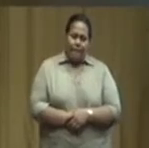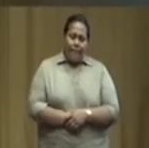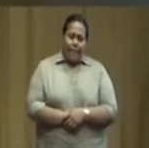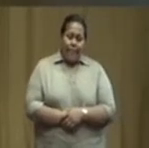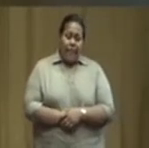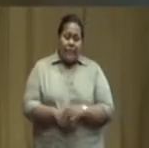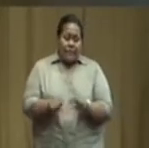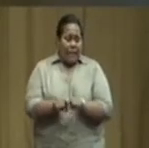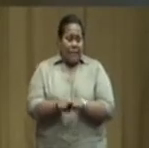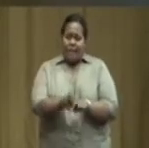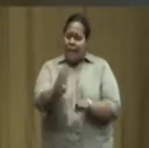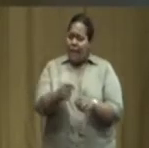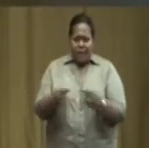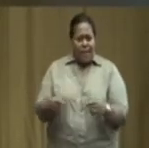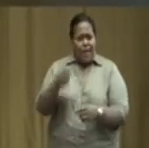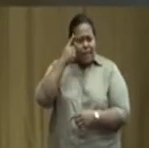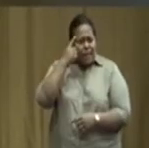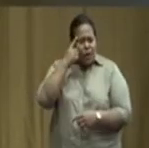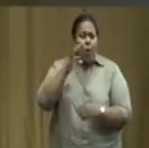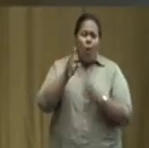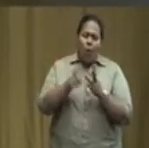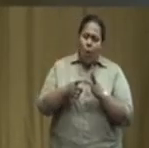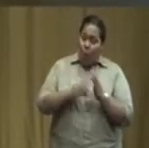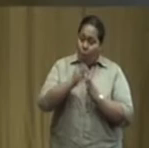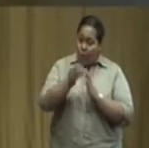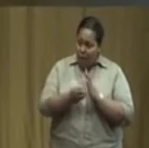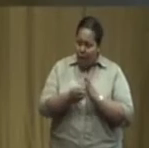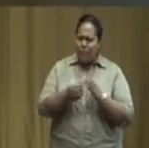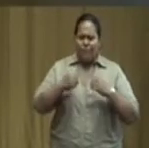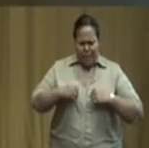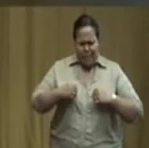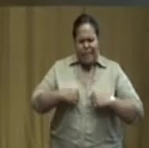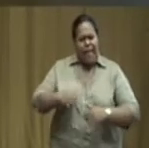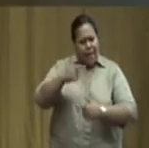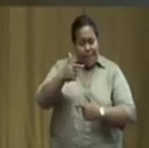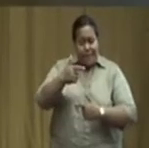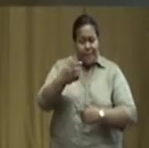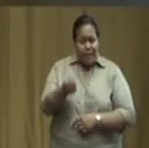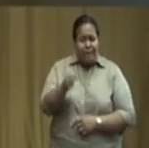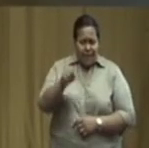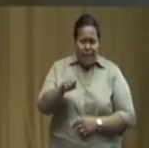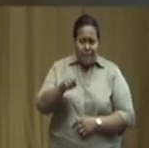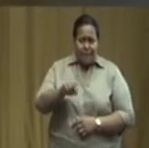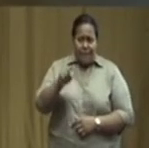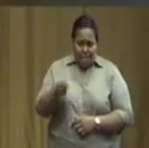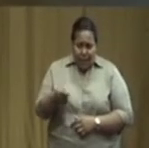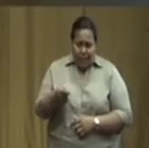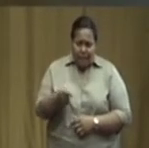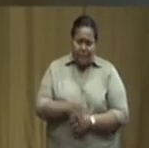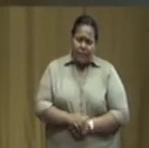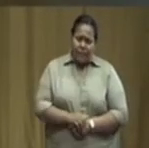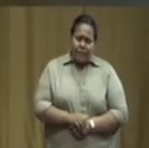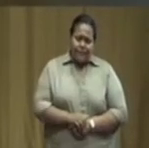anything, I think that OER as a practice has its limitations. And at the end of the talk, I'll briefly reflect on